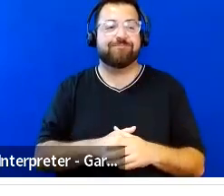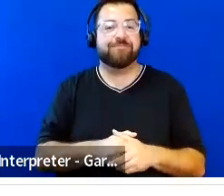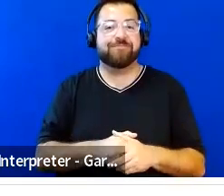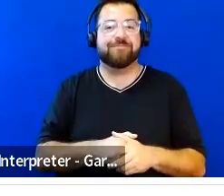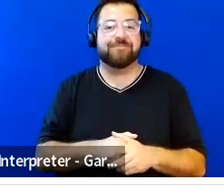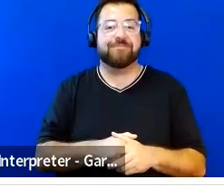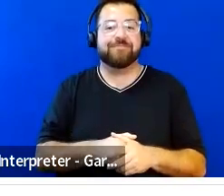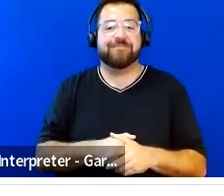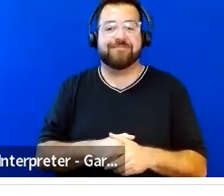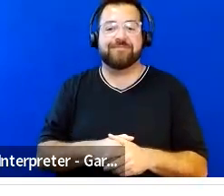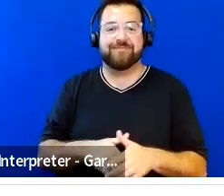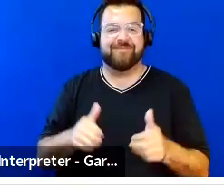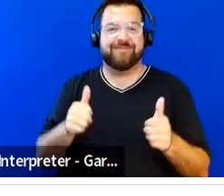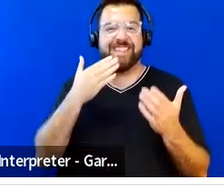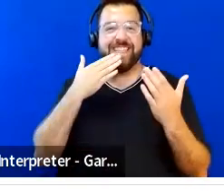Yeah, thank you.